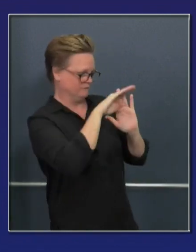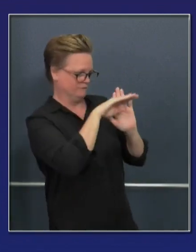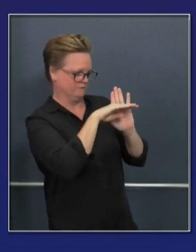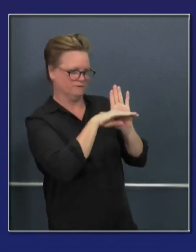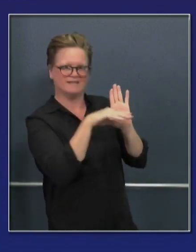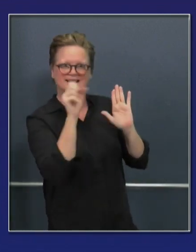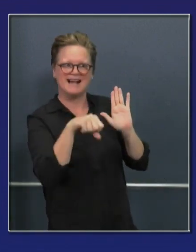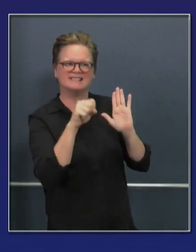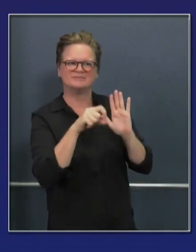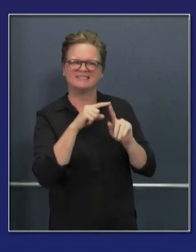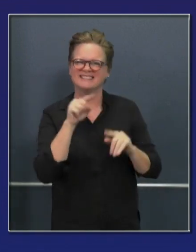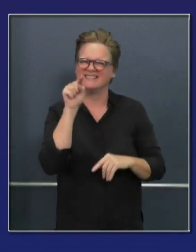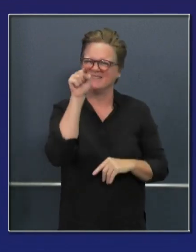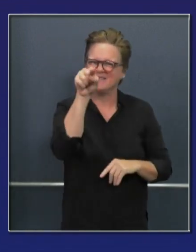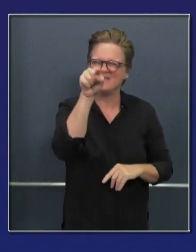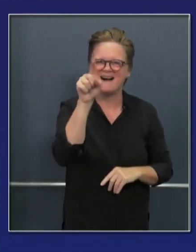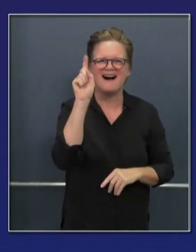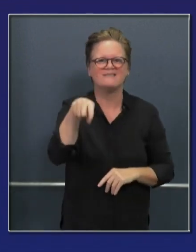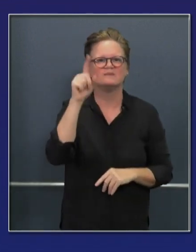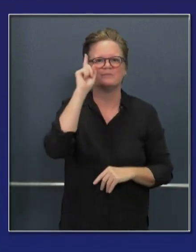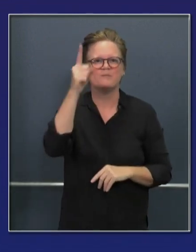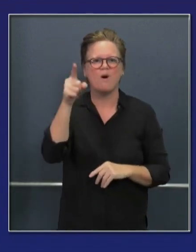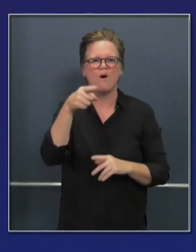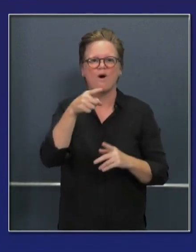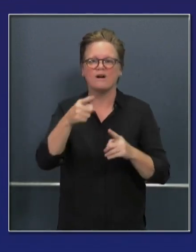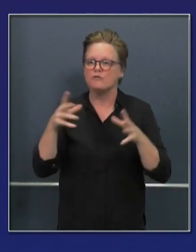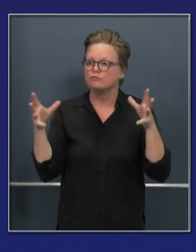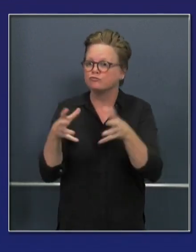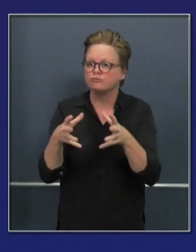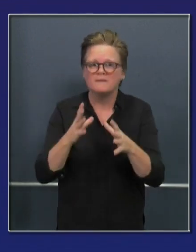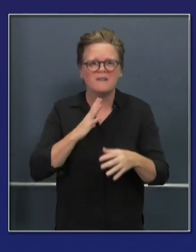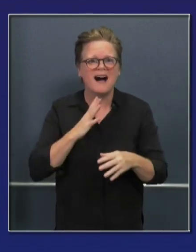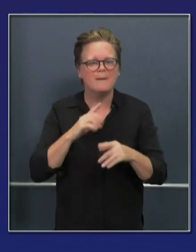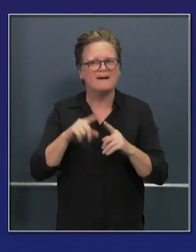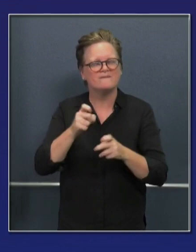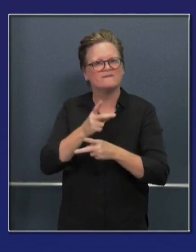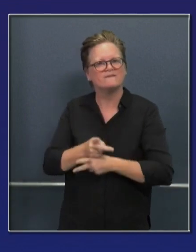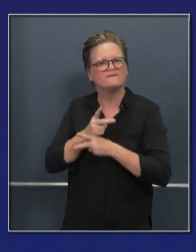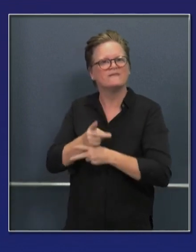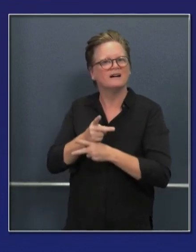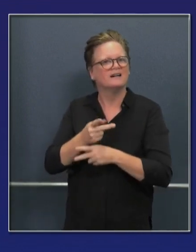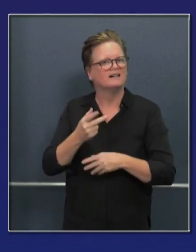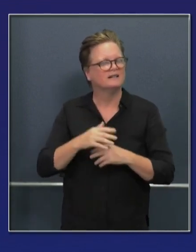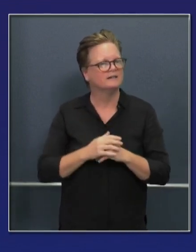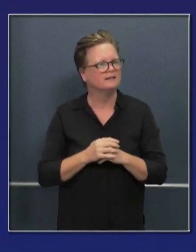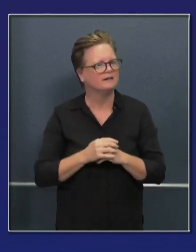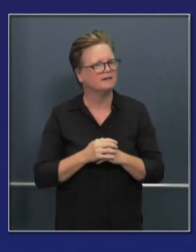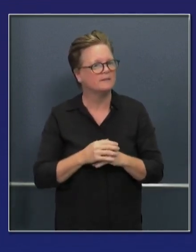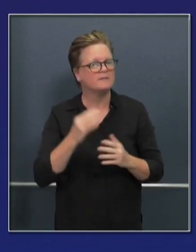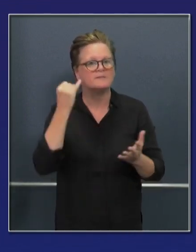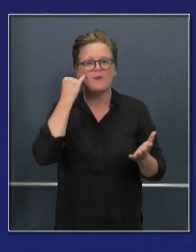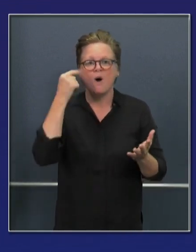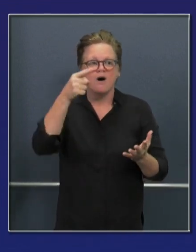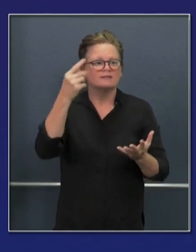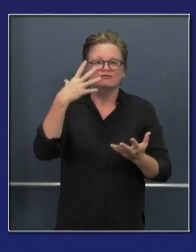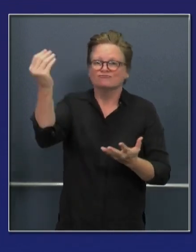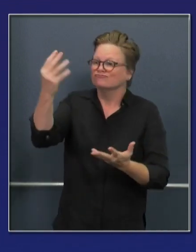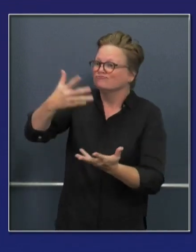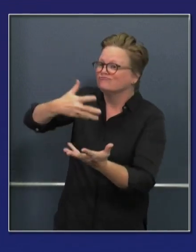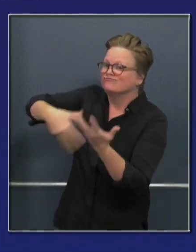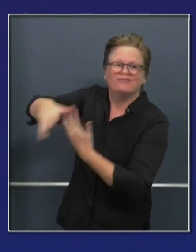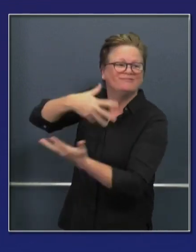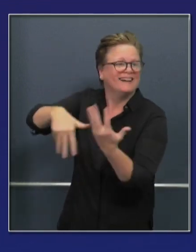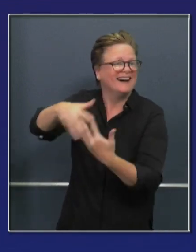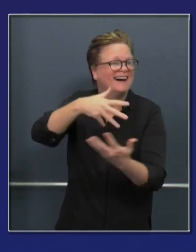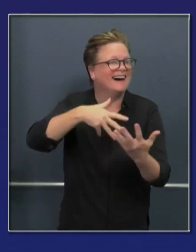is when you're outside, when you're with a mixed group of people, not the cohort within your family, and you start to